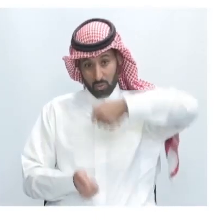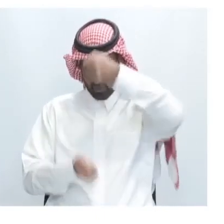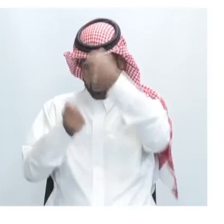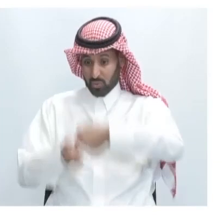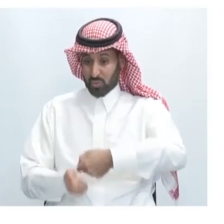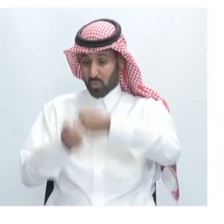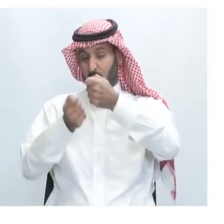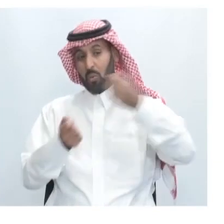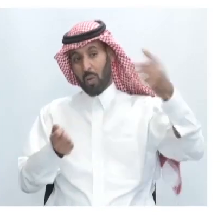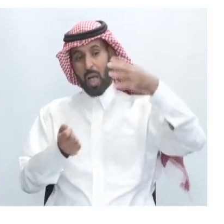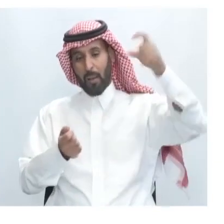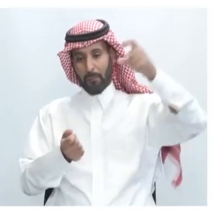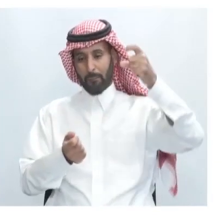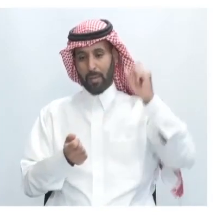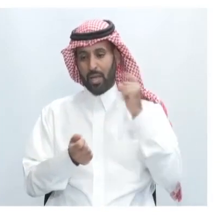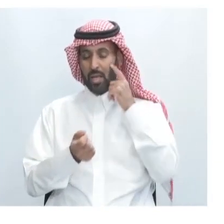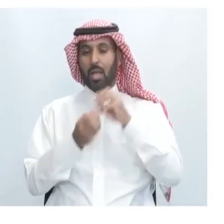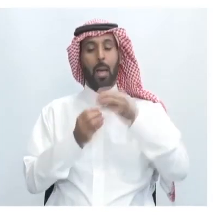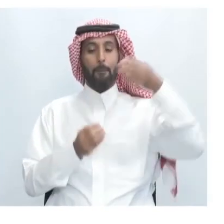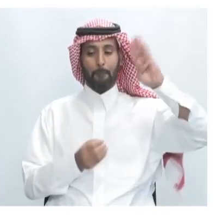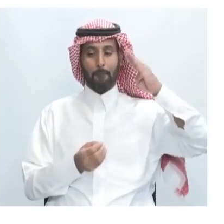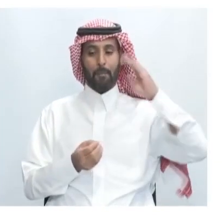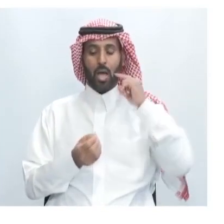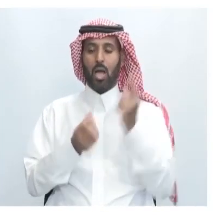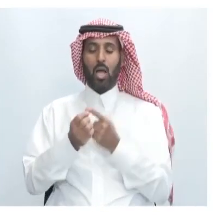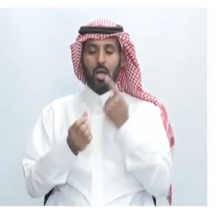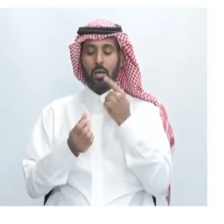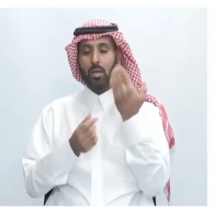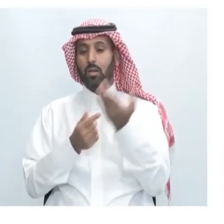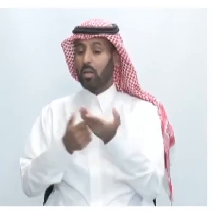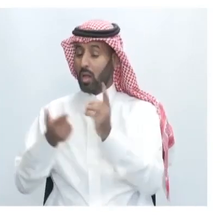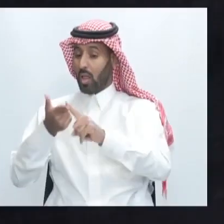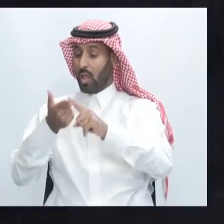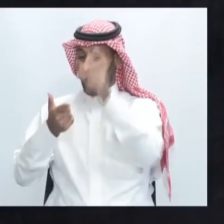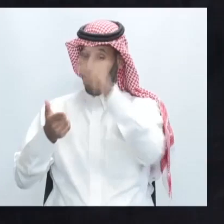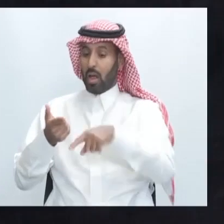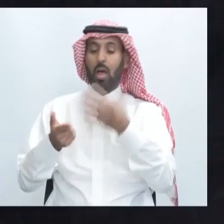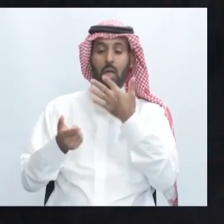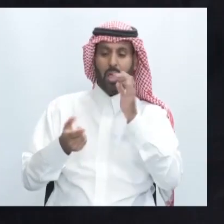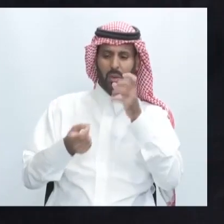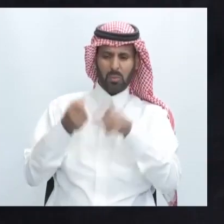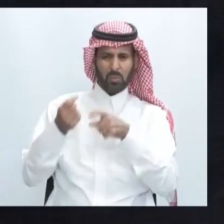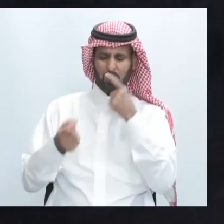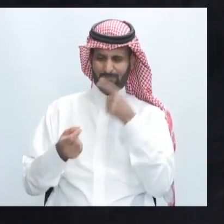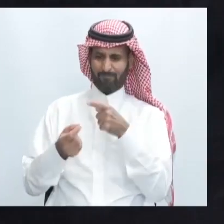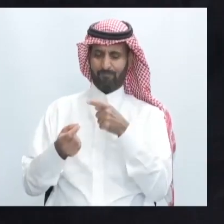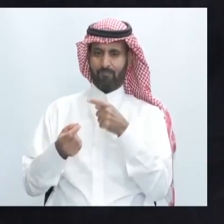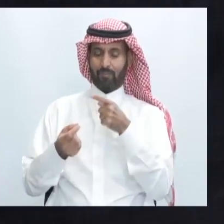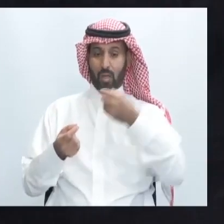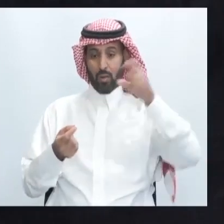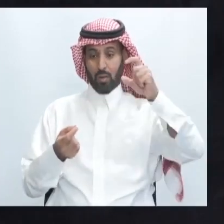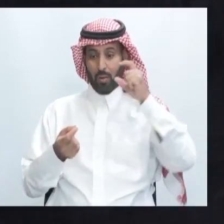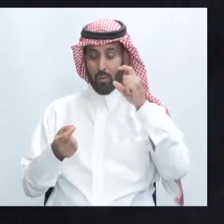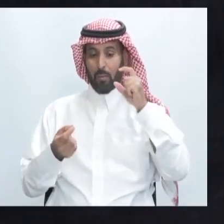in a light blue color. Now imagine yourself in a vibrant red room. So when you're sitting in a blue room,